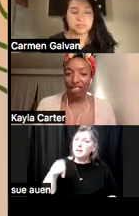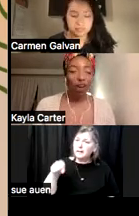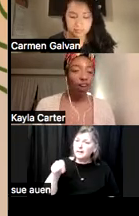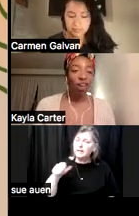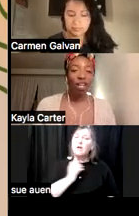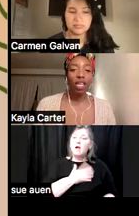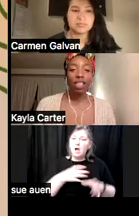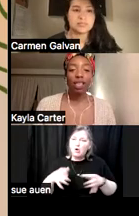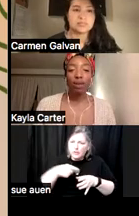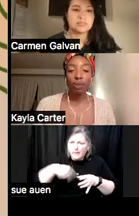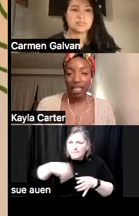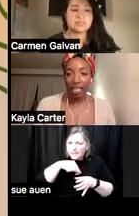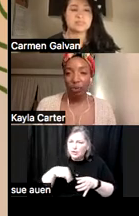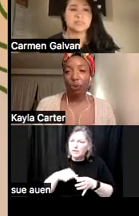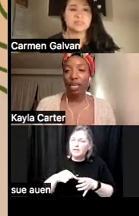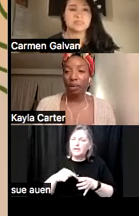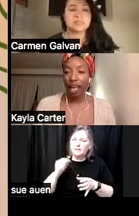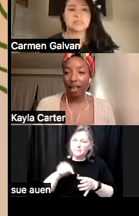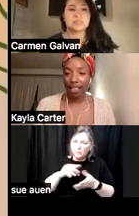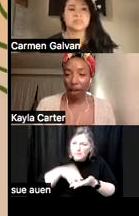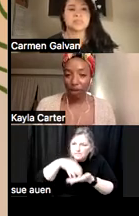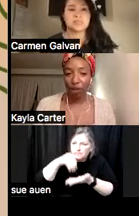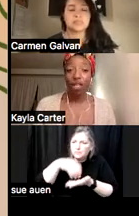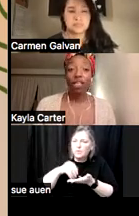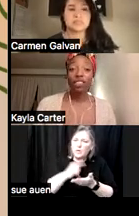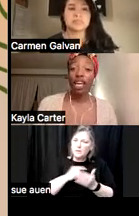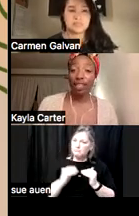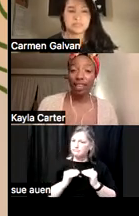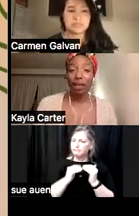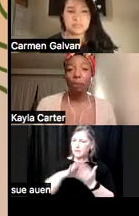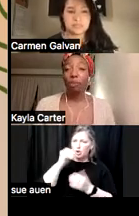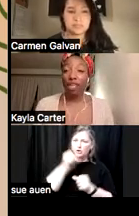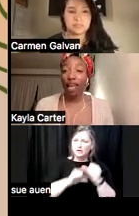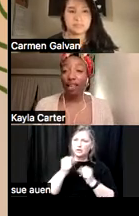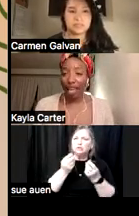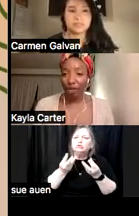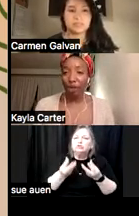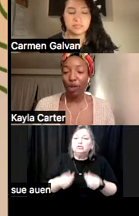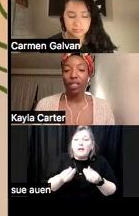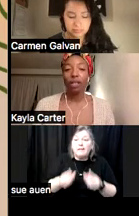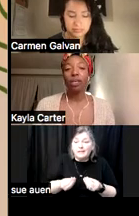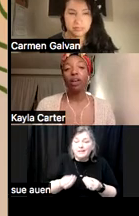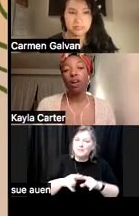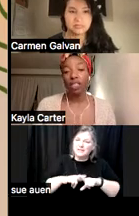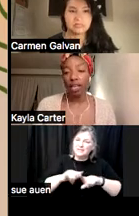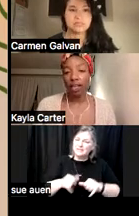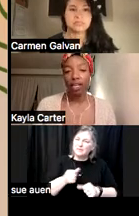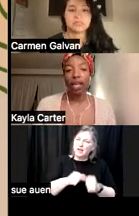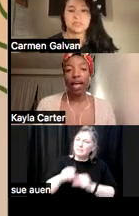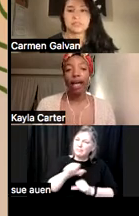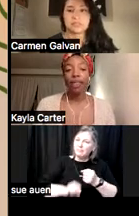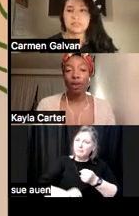communities are the places where we can be held accountable gently, but being held accountable, being called